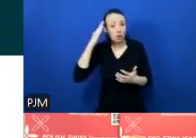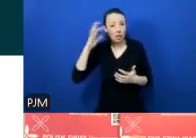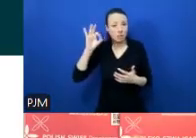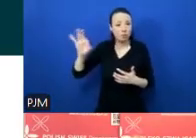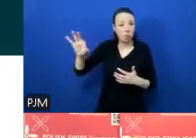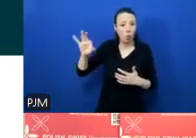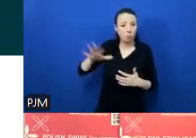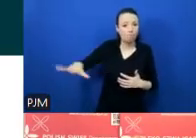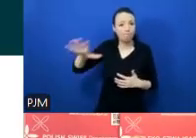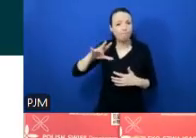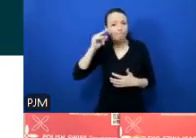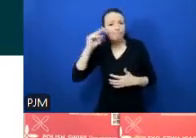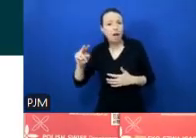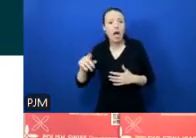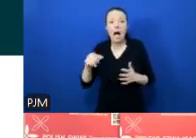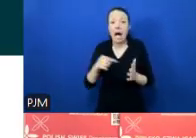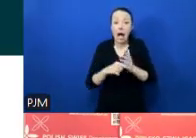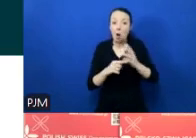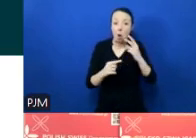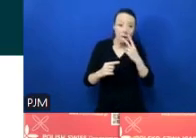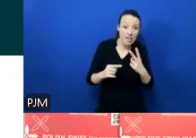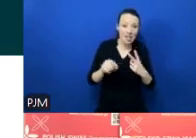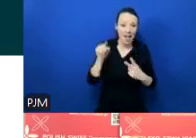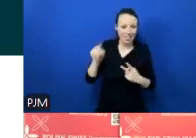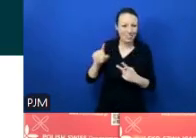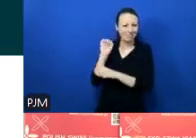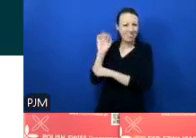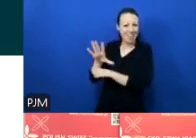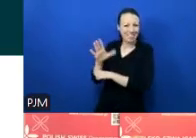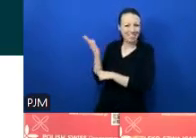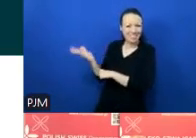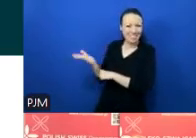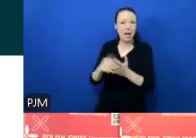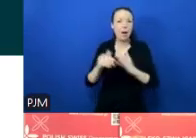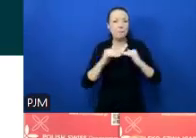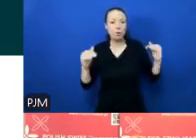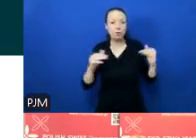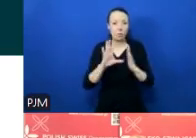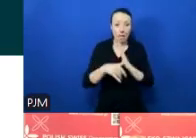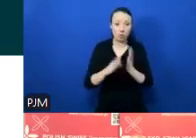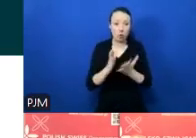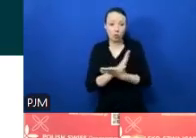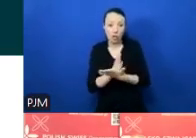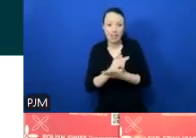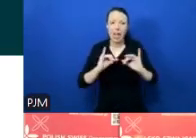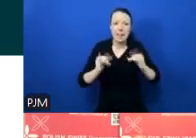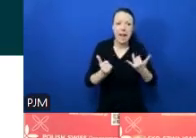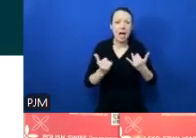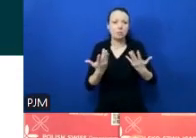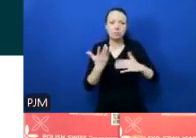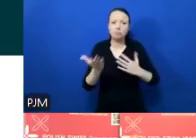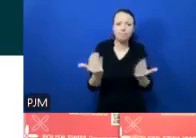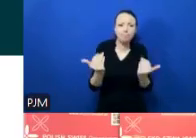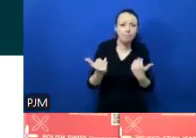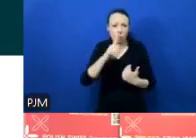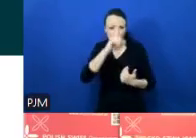had this in Bydgoszcz as well. But now we are very happy to see how in a town we can build this engagement of